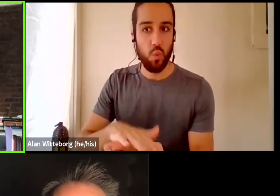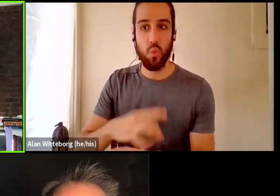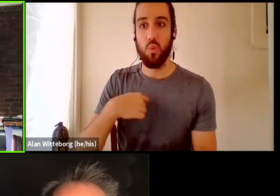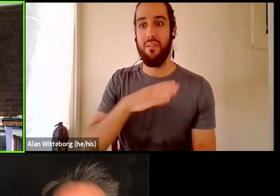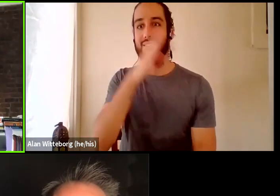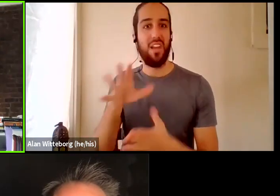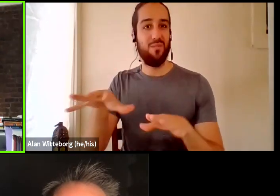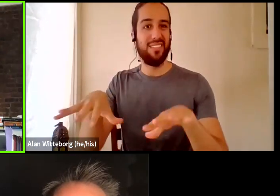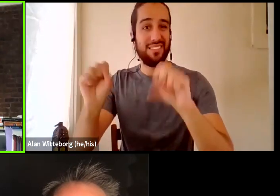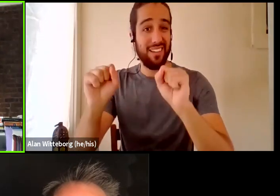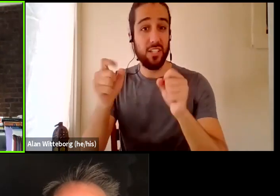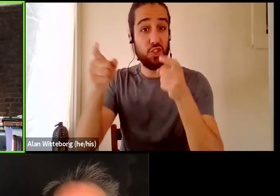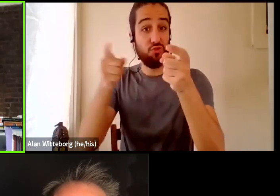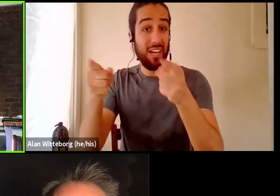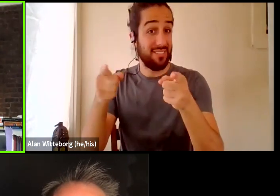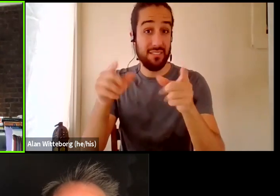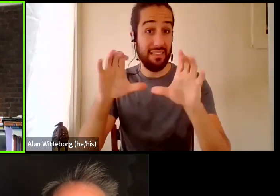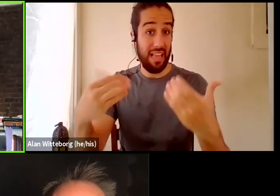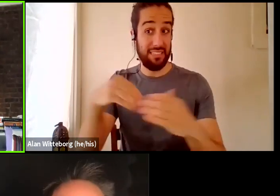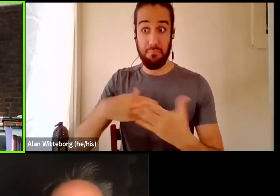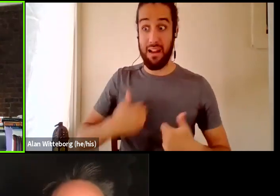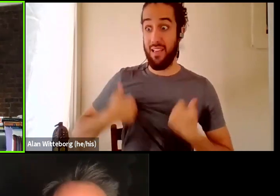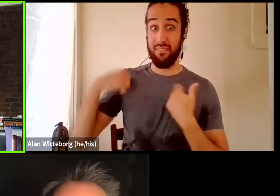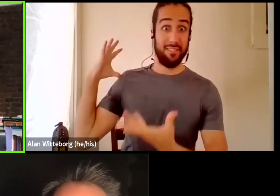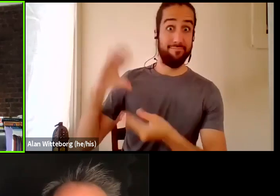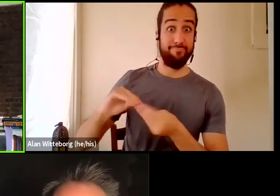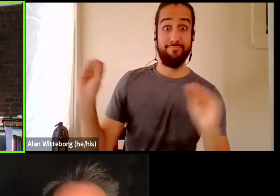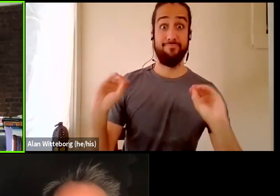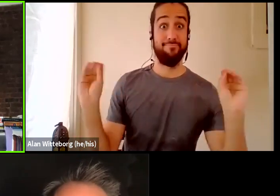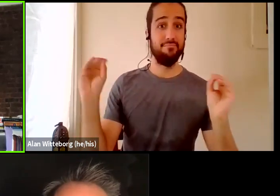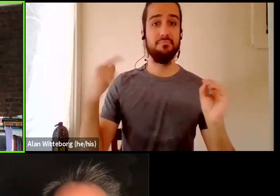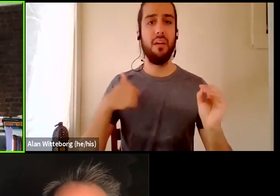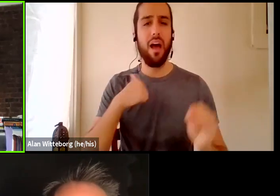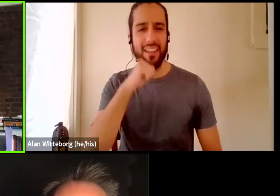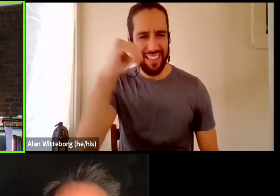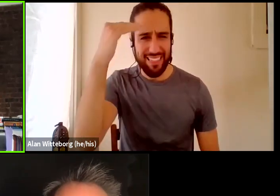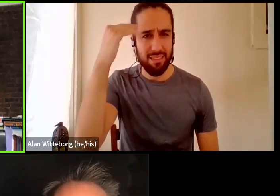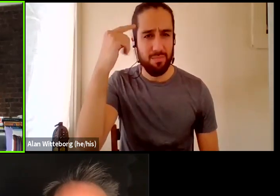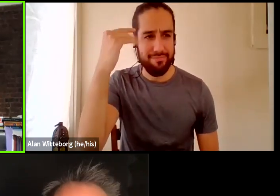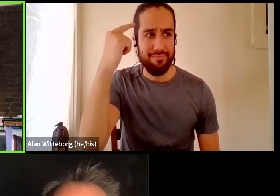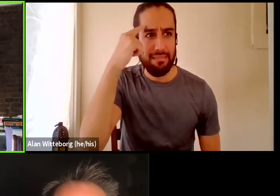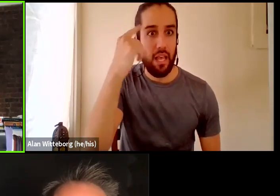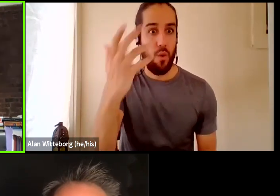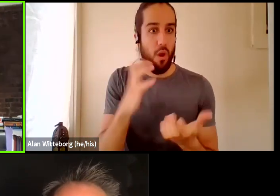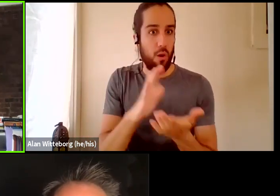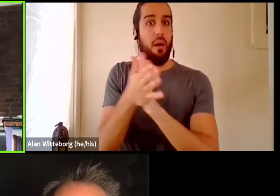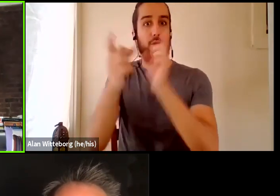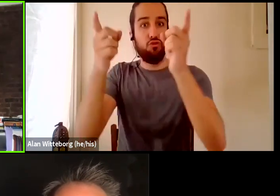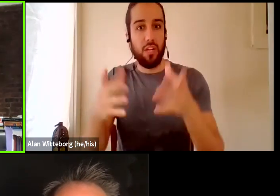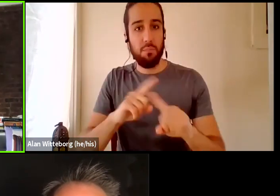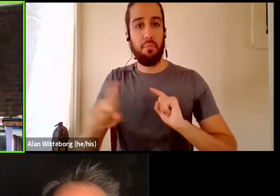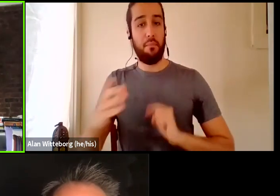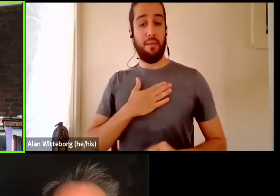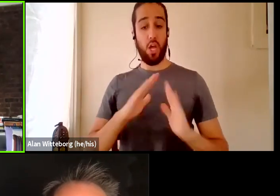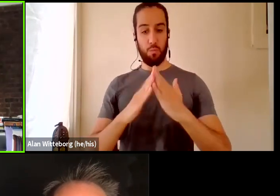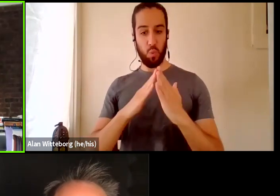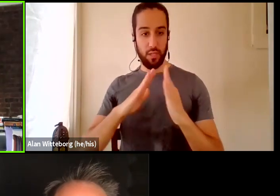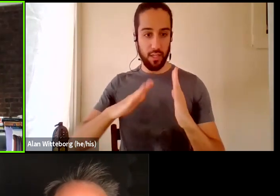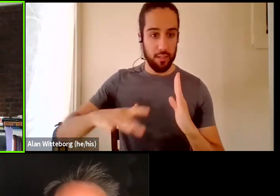but I didn't even think I wanted to be a director, but community shaped me. And I just found myself in rooms and saying yes